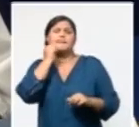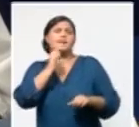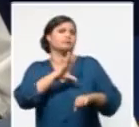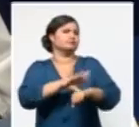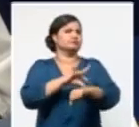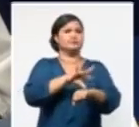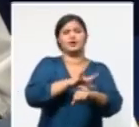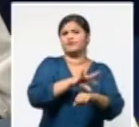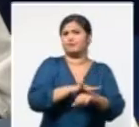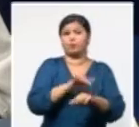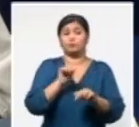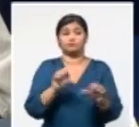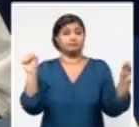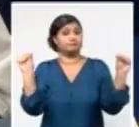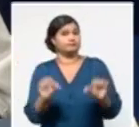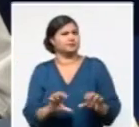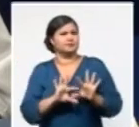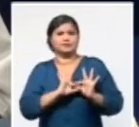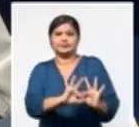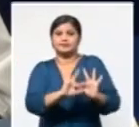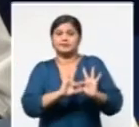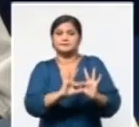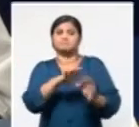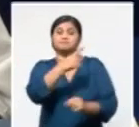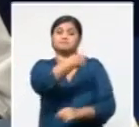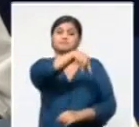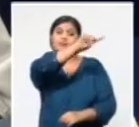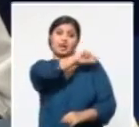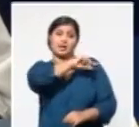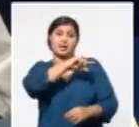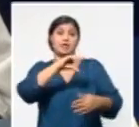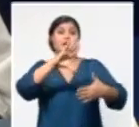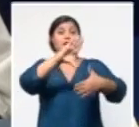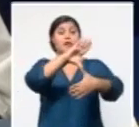and it diagnosed yesterday